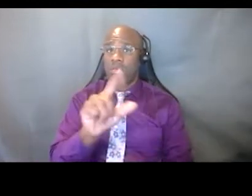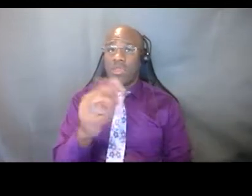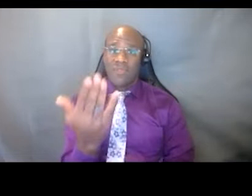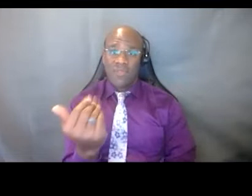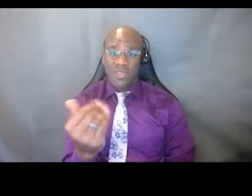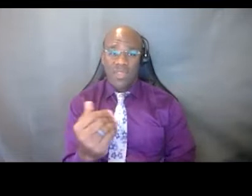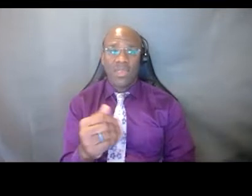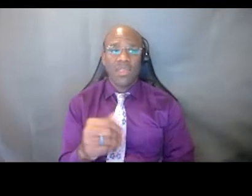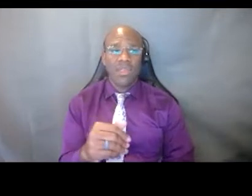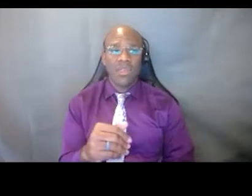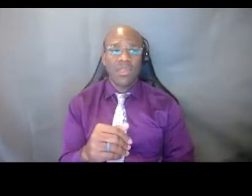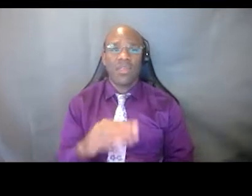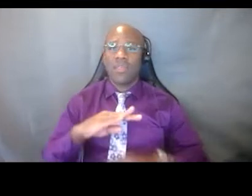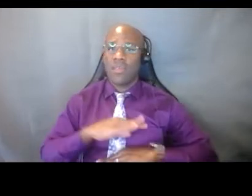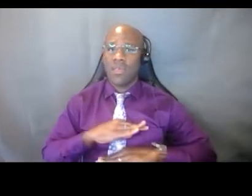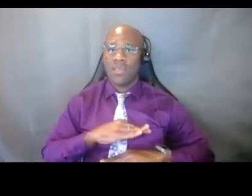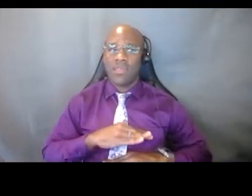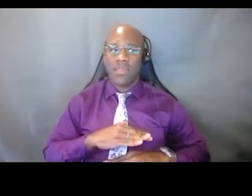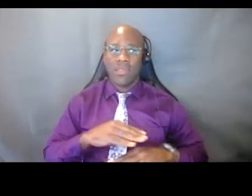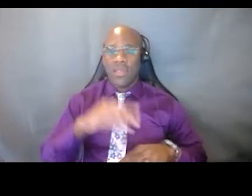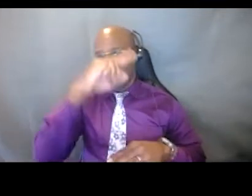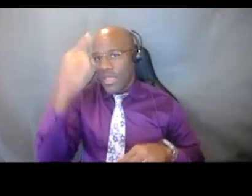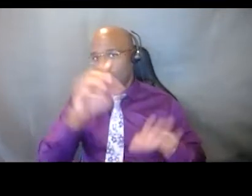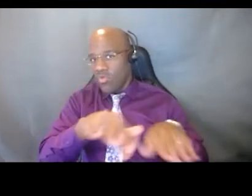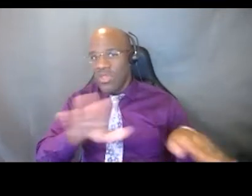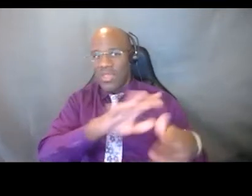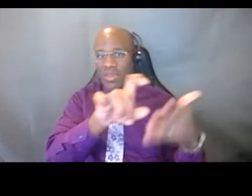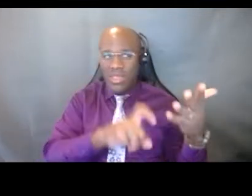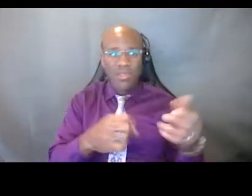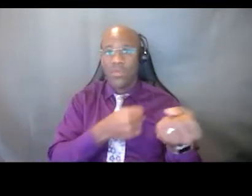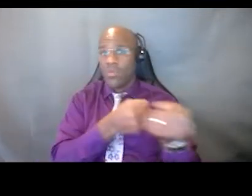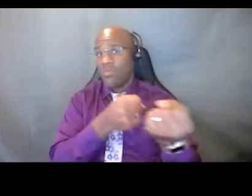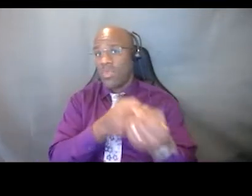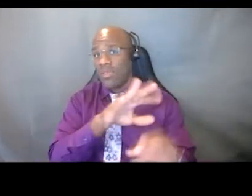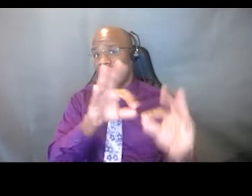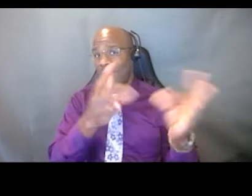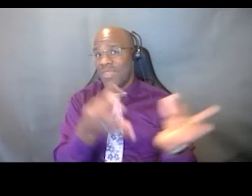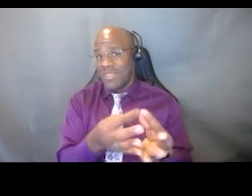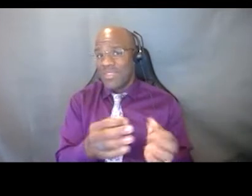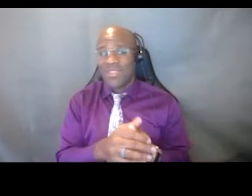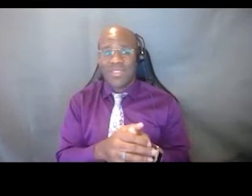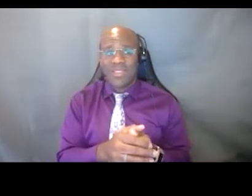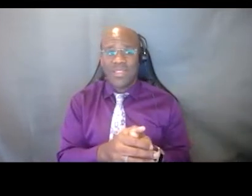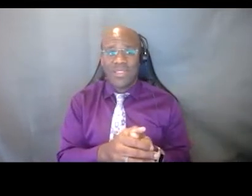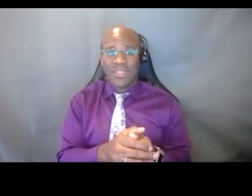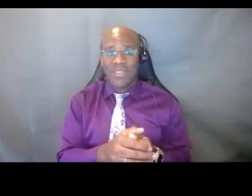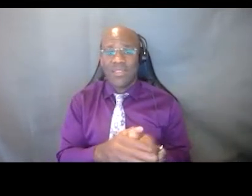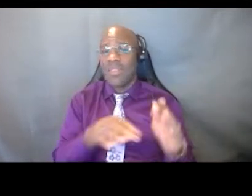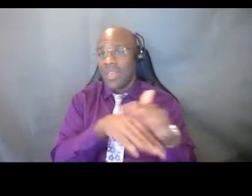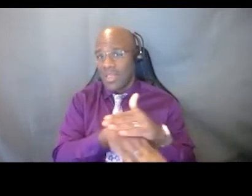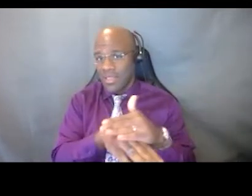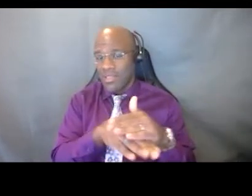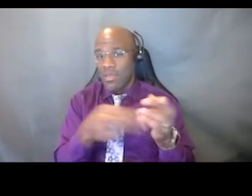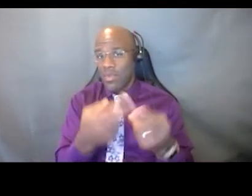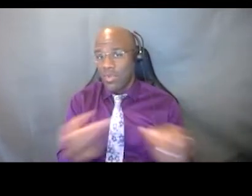have developmental disabilities, and to support their families in being able to access resources,